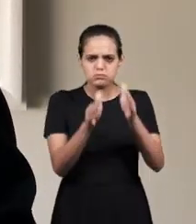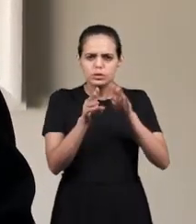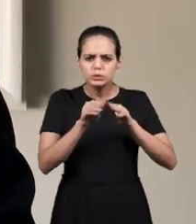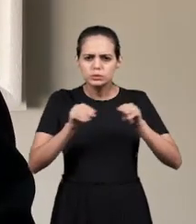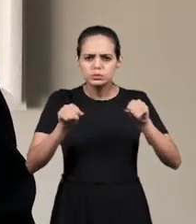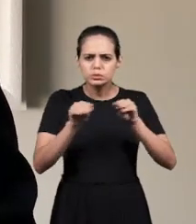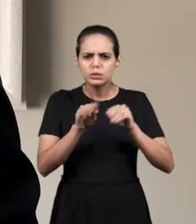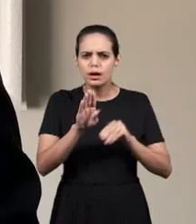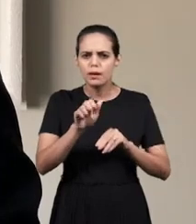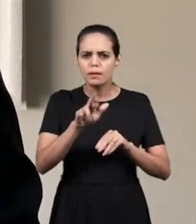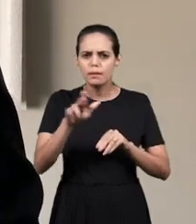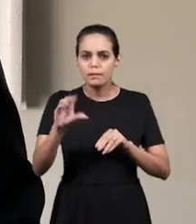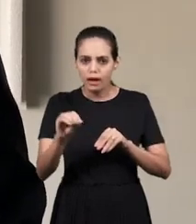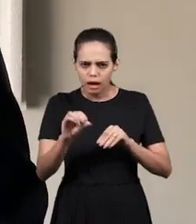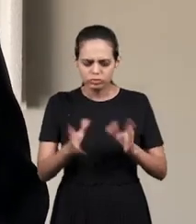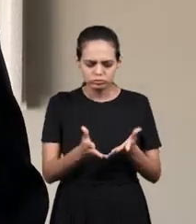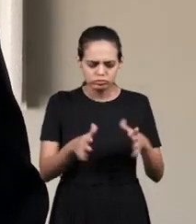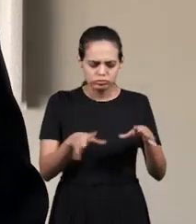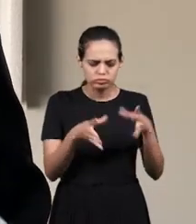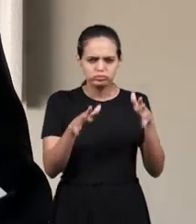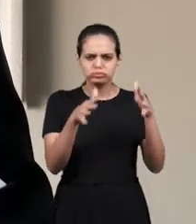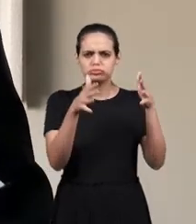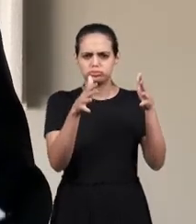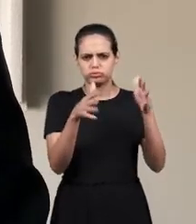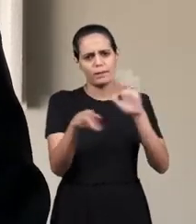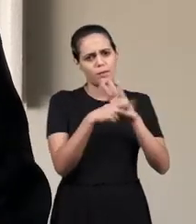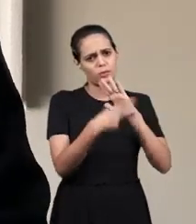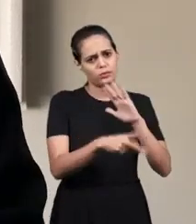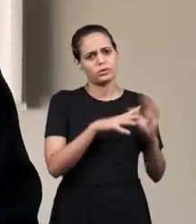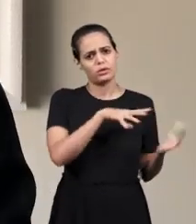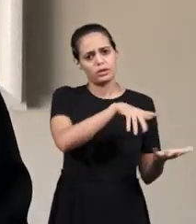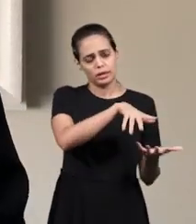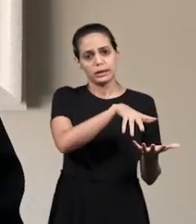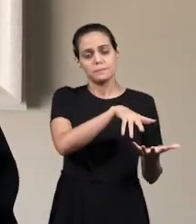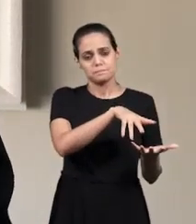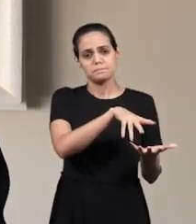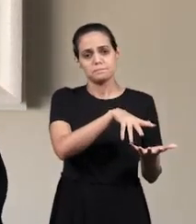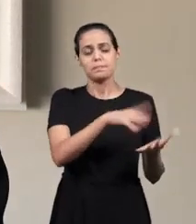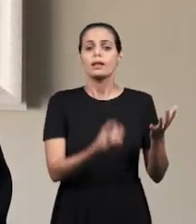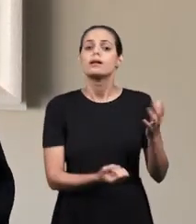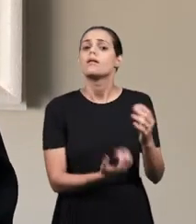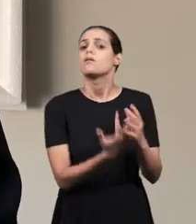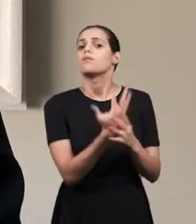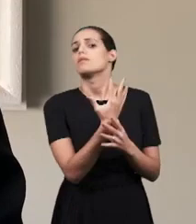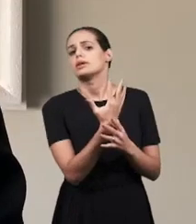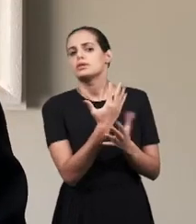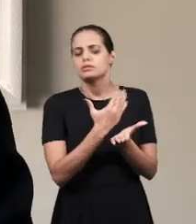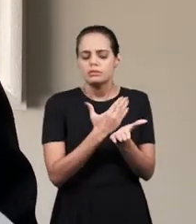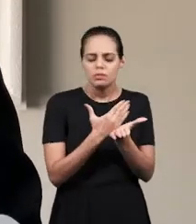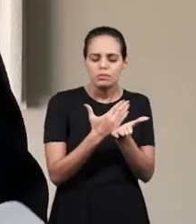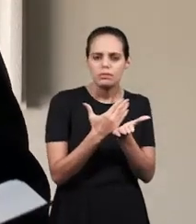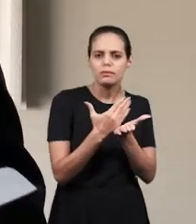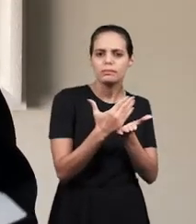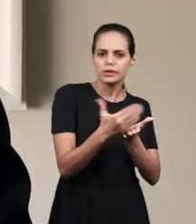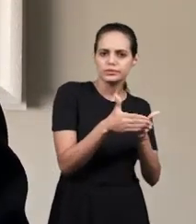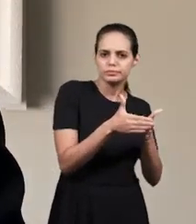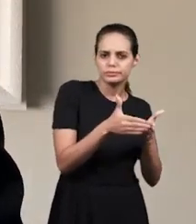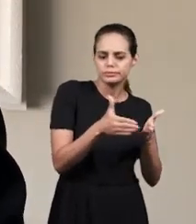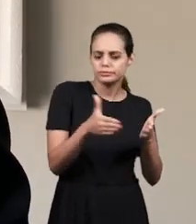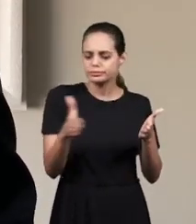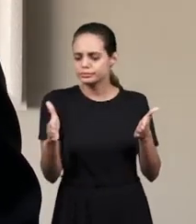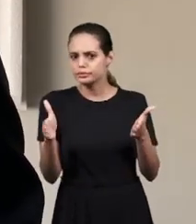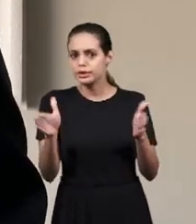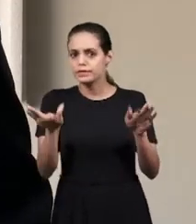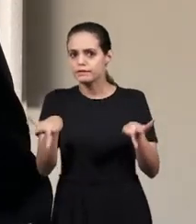The man has a trajectory in his life that has a beginning, middle, and end. Truly, we know this. We all know this through our own